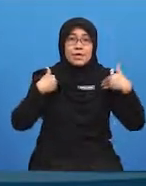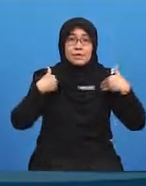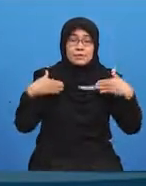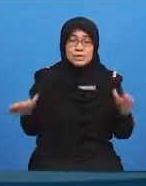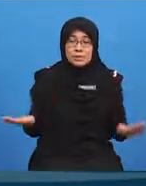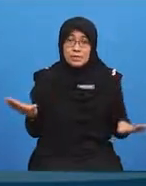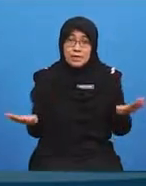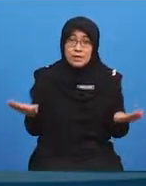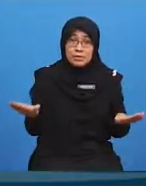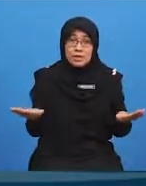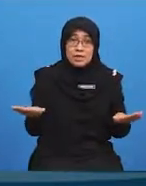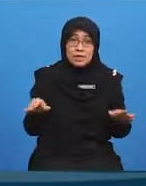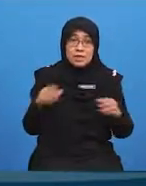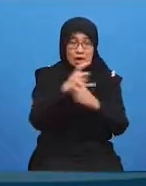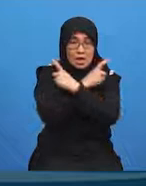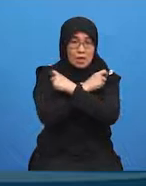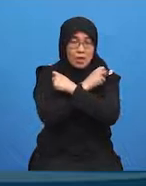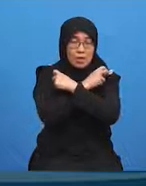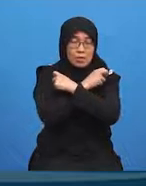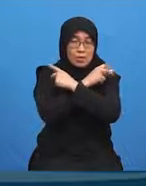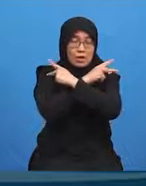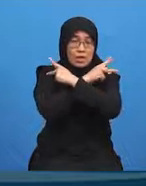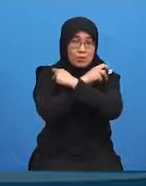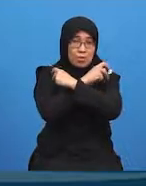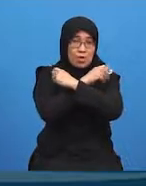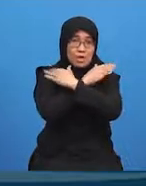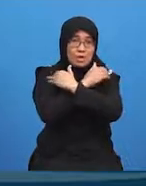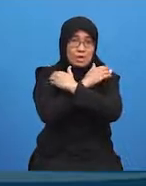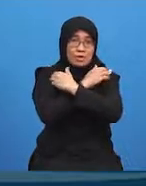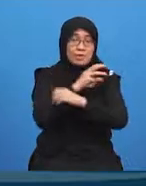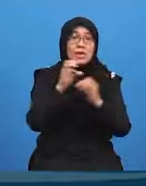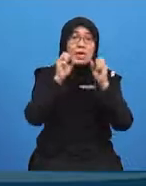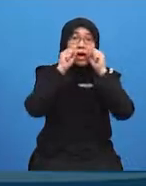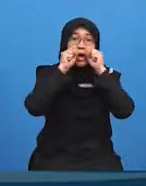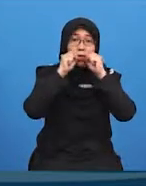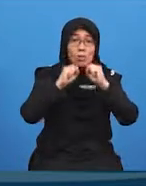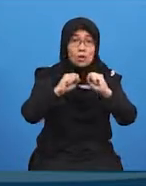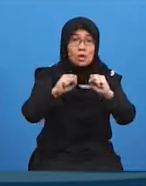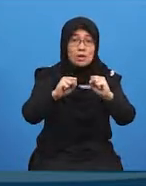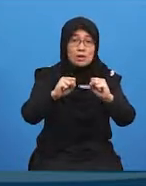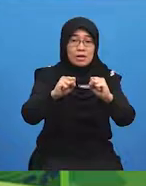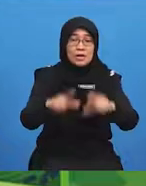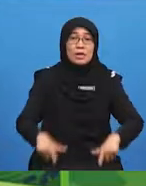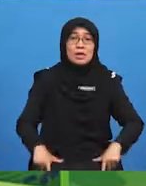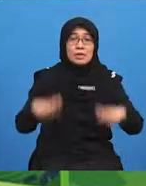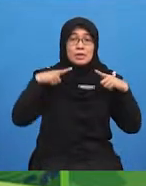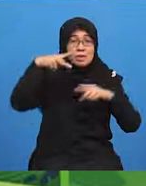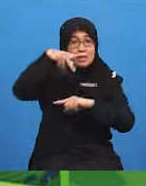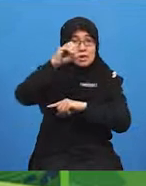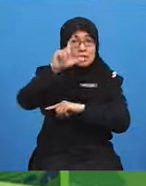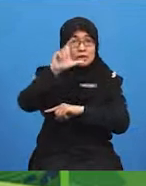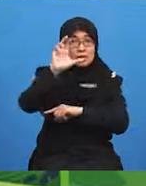penguins, polar bears, and walrus live in the polar region. What